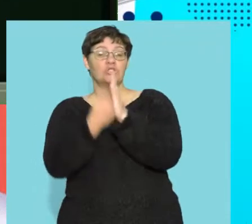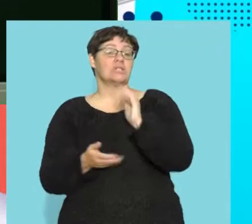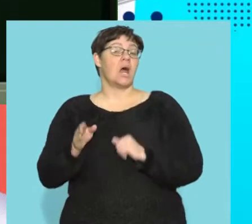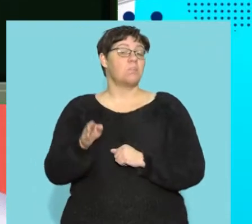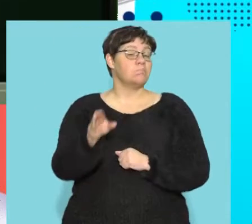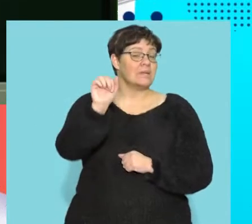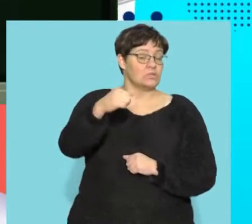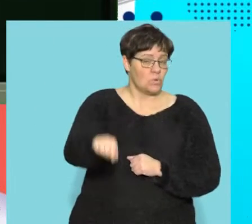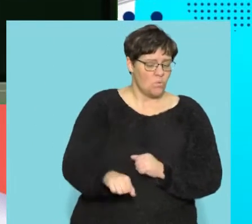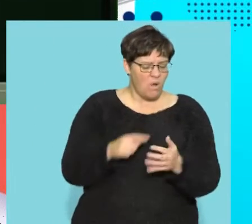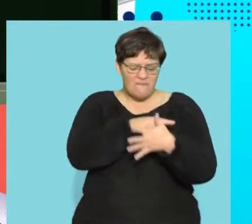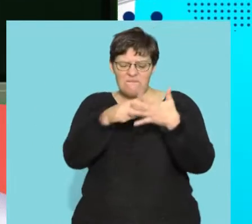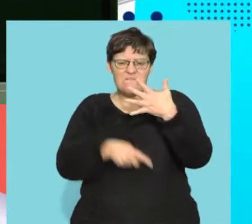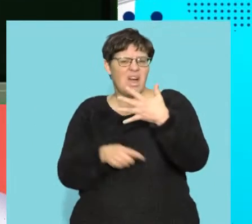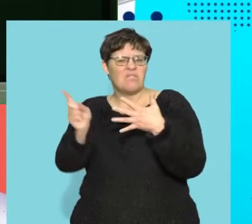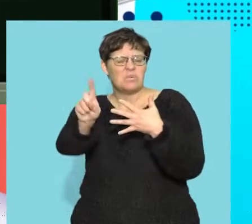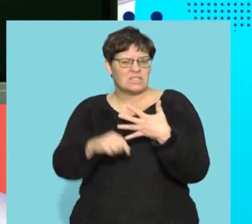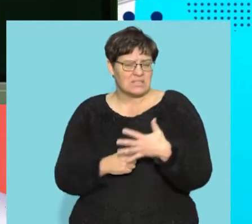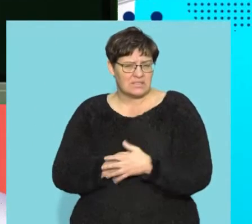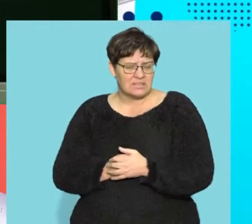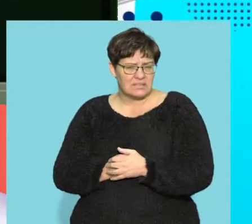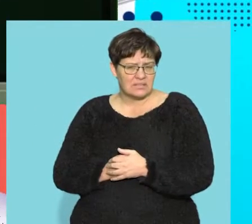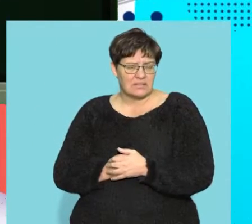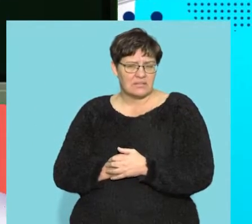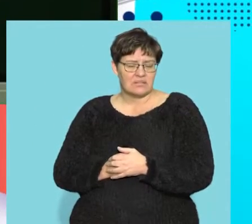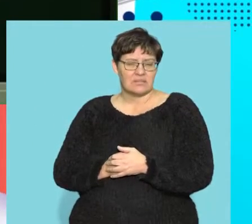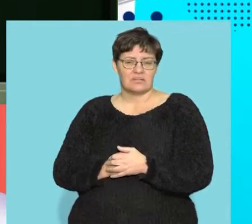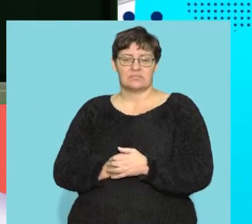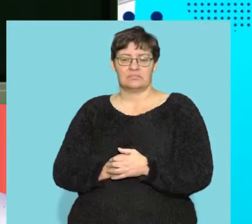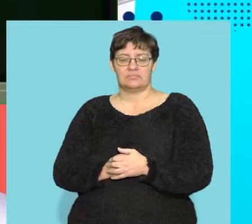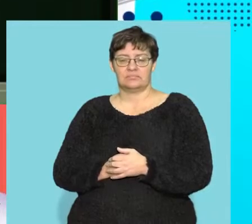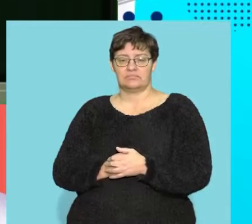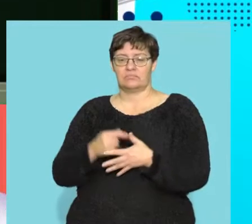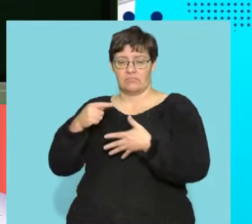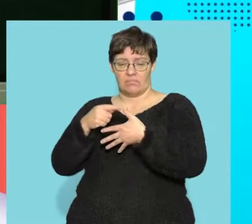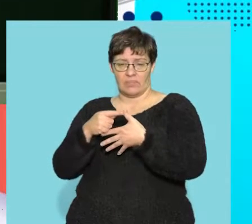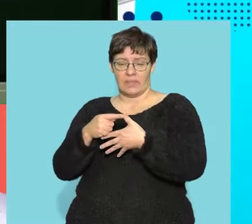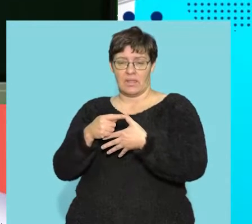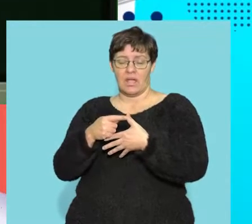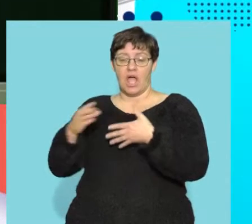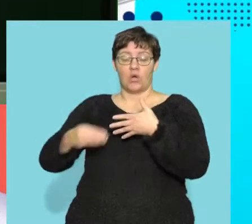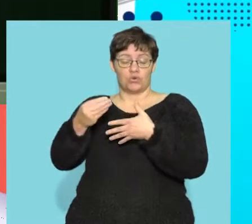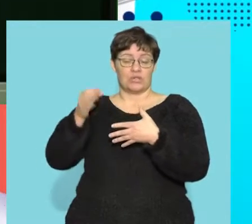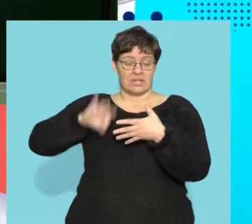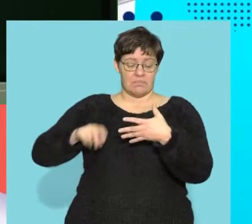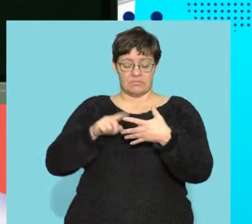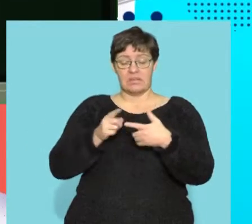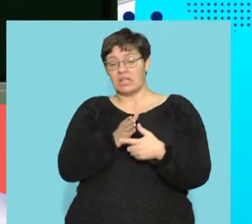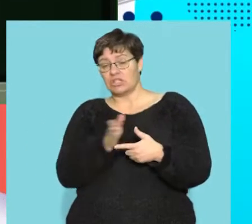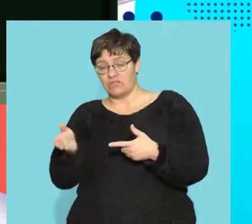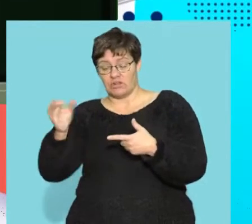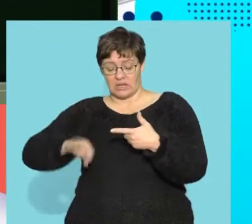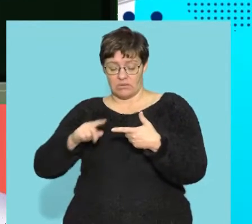sheet account section. What am I referring to here? Right? The accrued income,